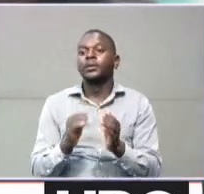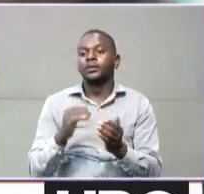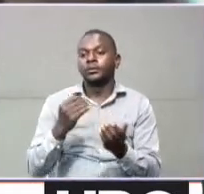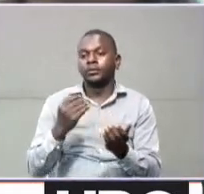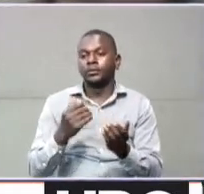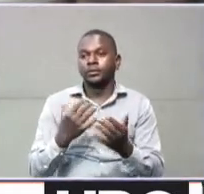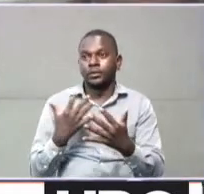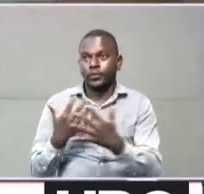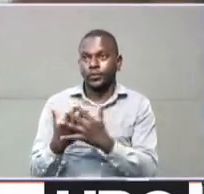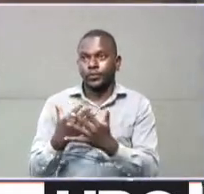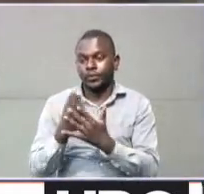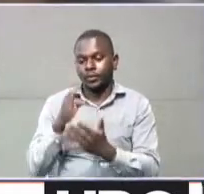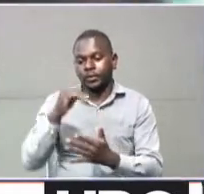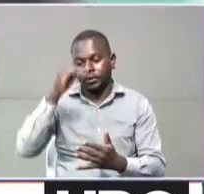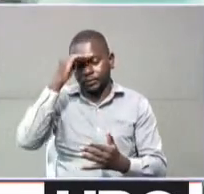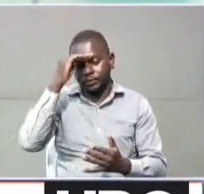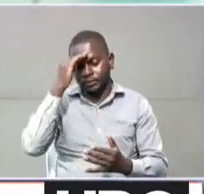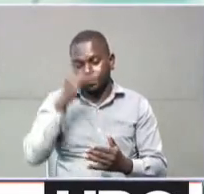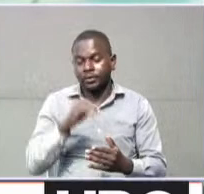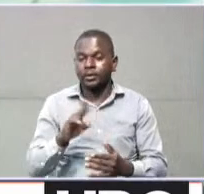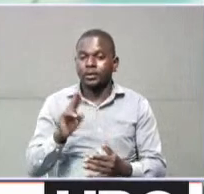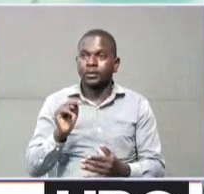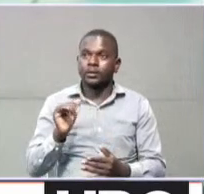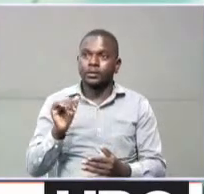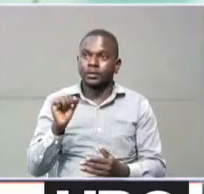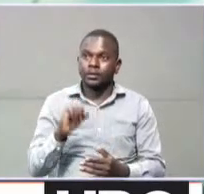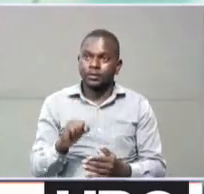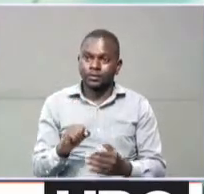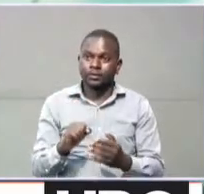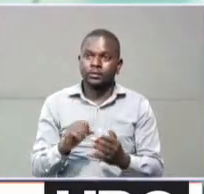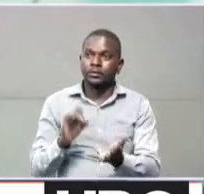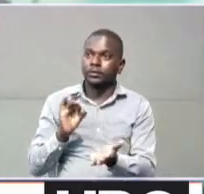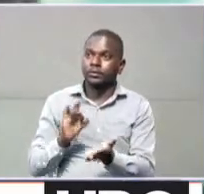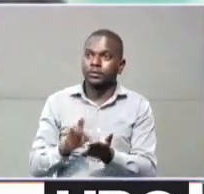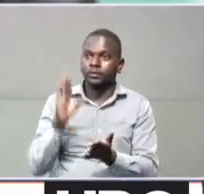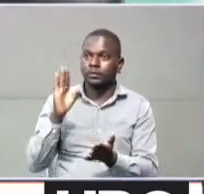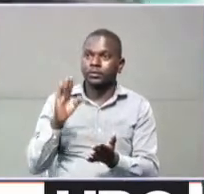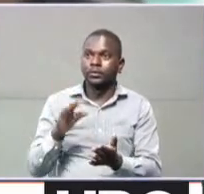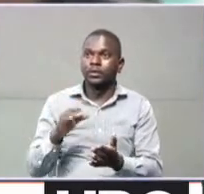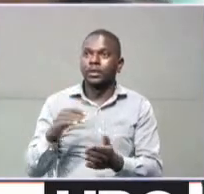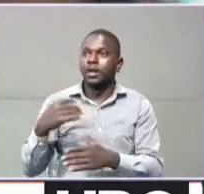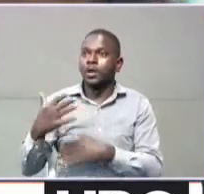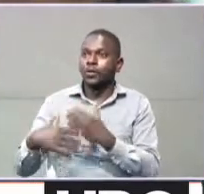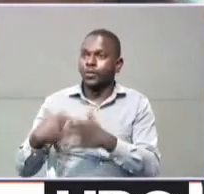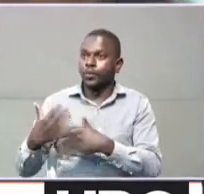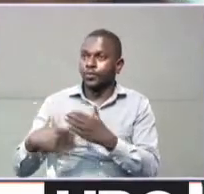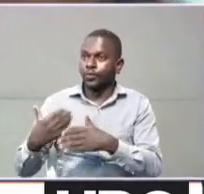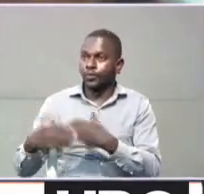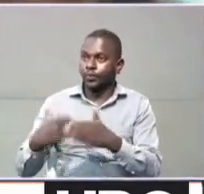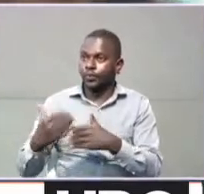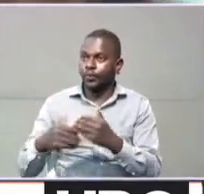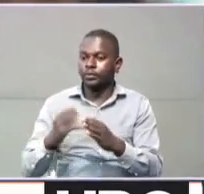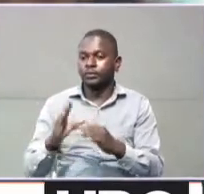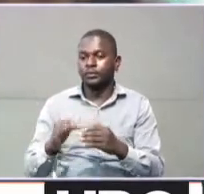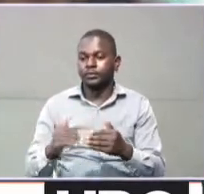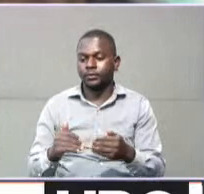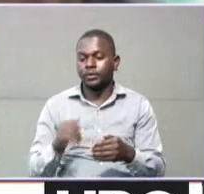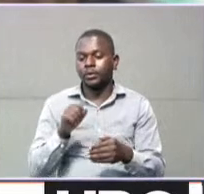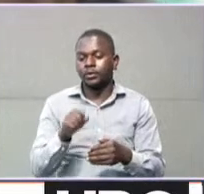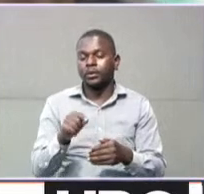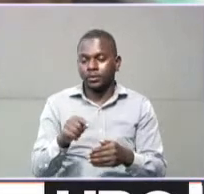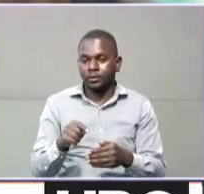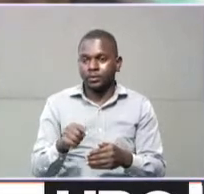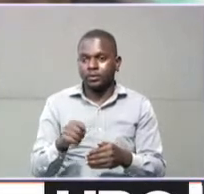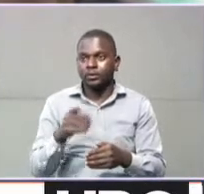police force the bureau has sealed off and suspended production facilities where this